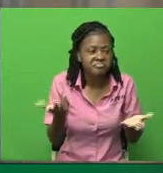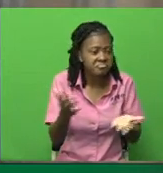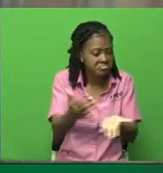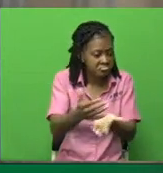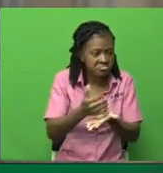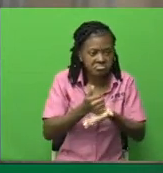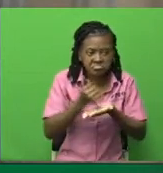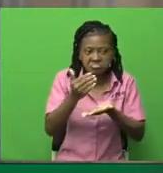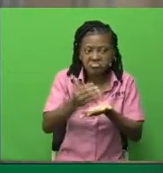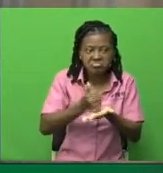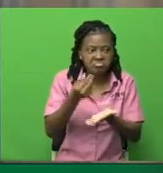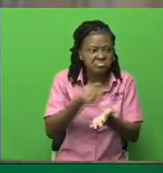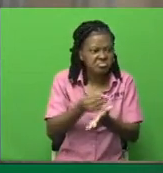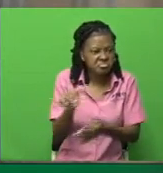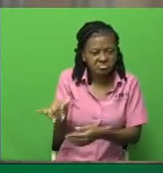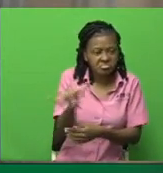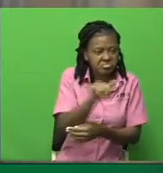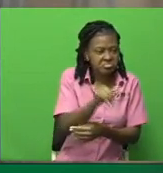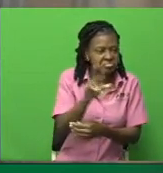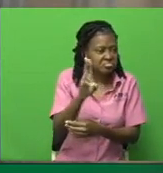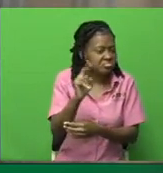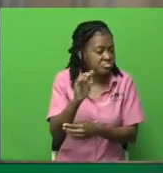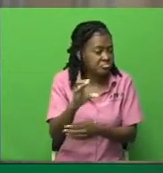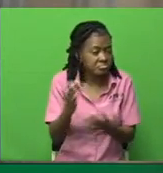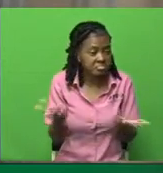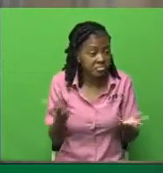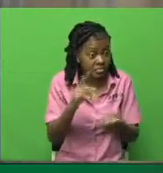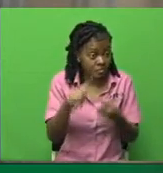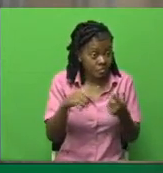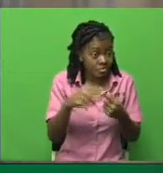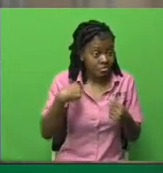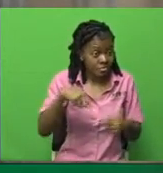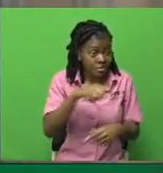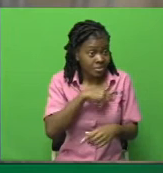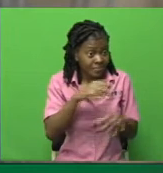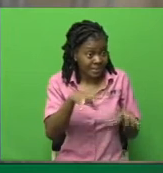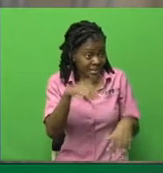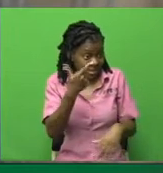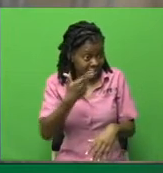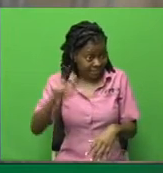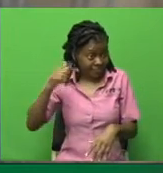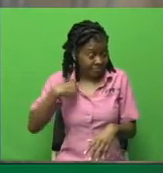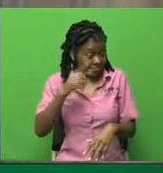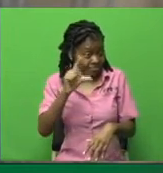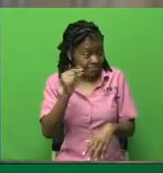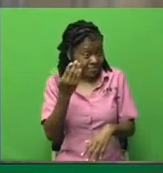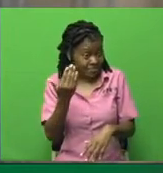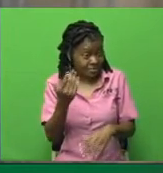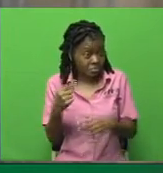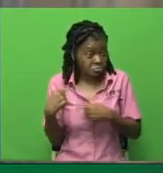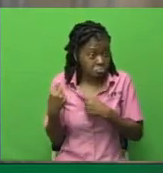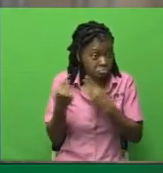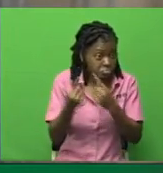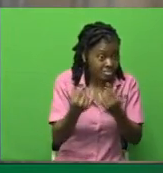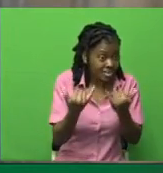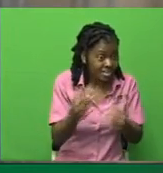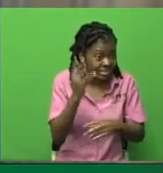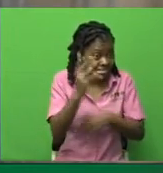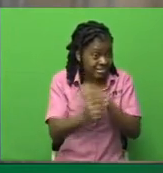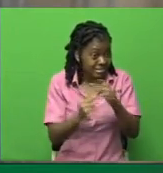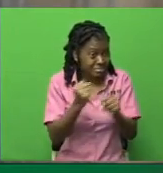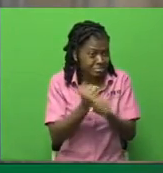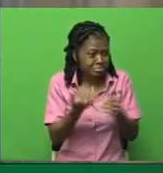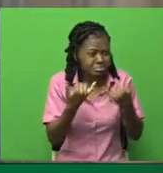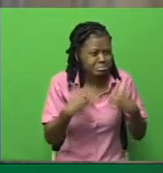as we did and which he met when he came in in 2015 seven years later he is still billions away